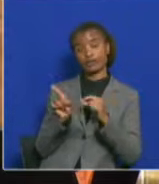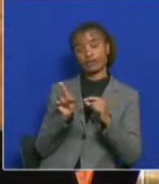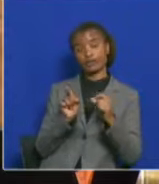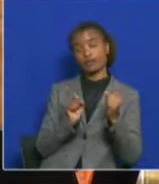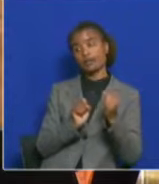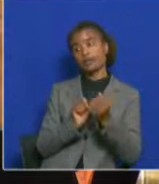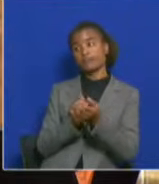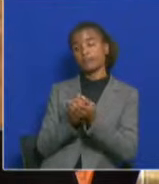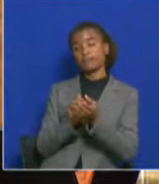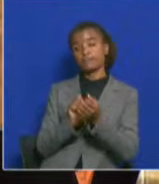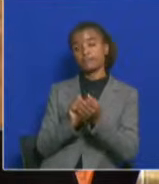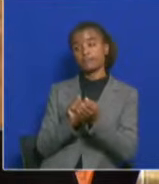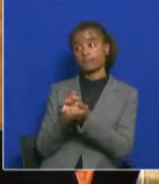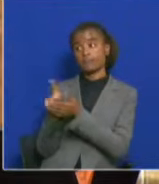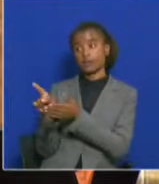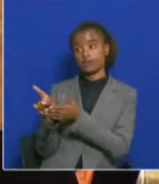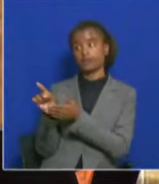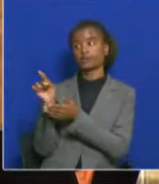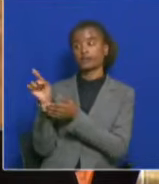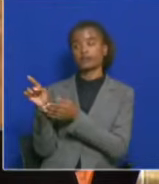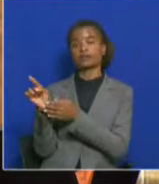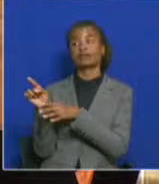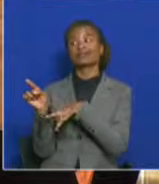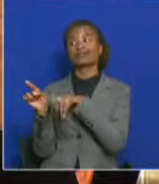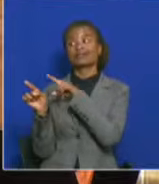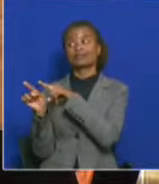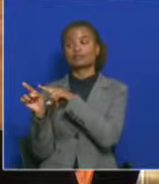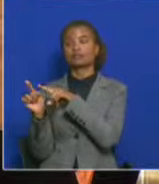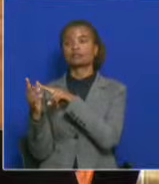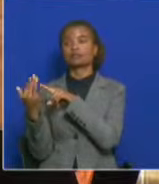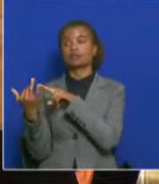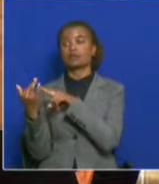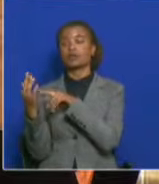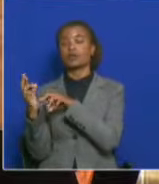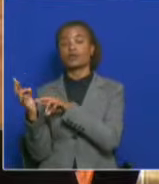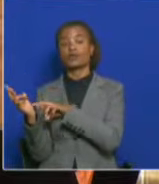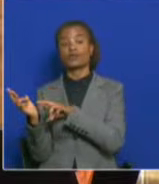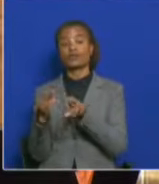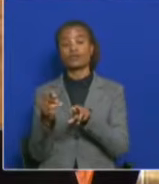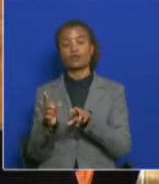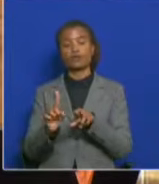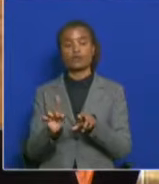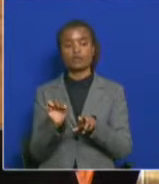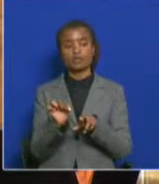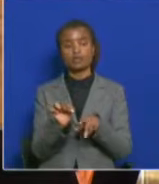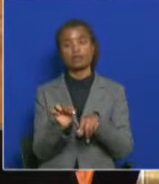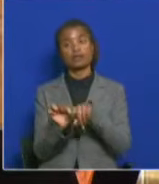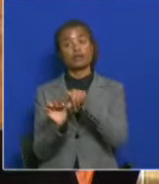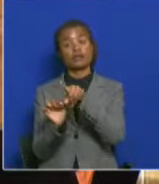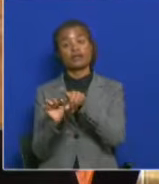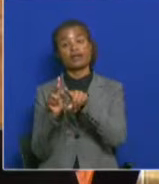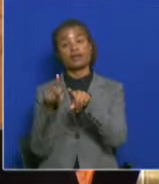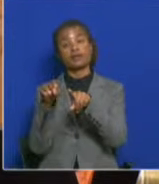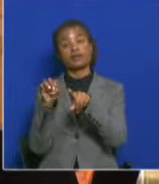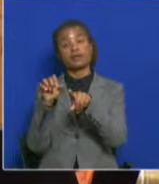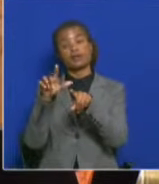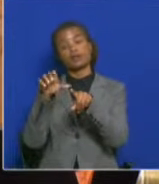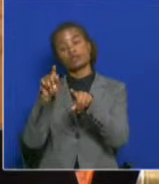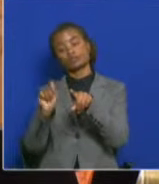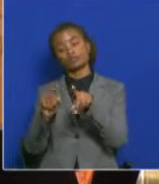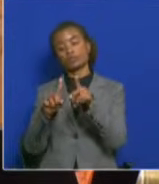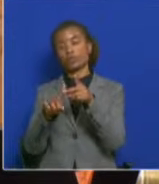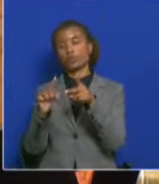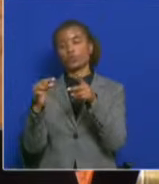he either refers to a conversation with Pilot or with General 1, who is the SAPS person. So we